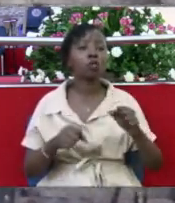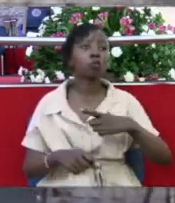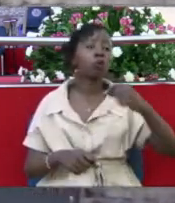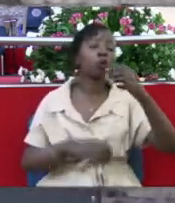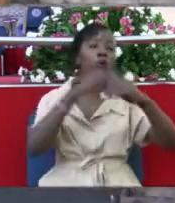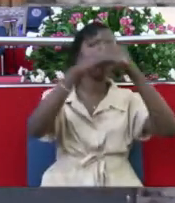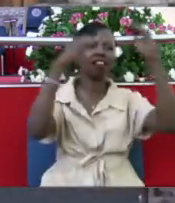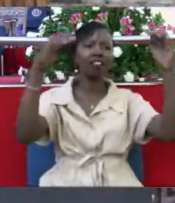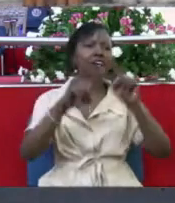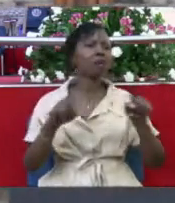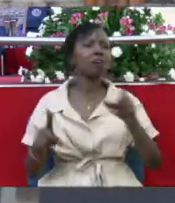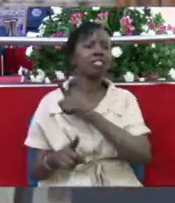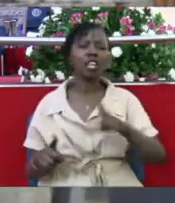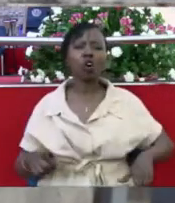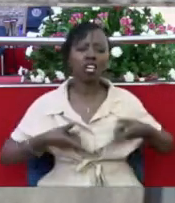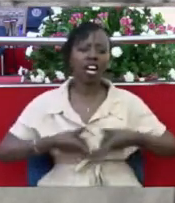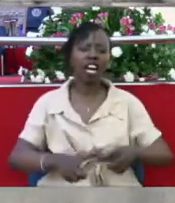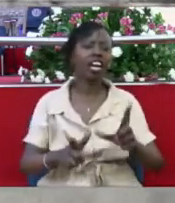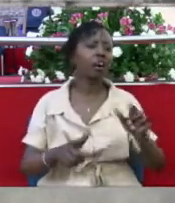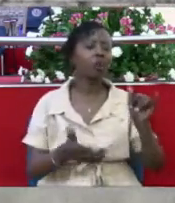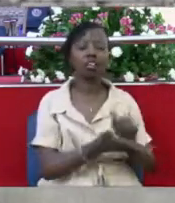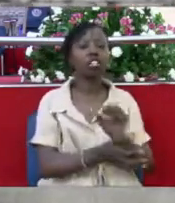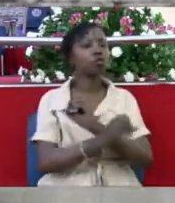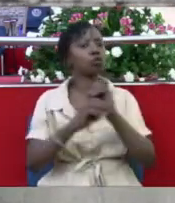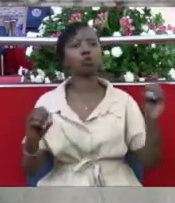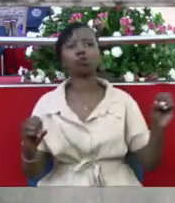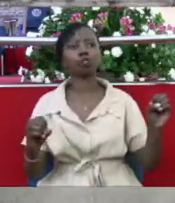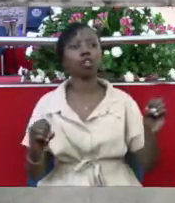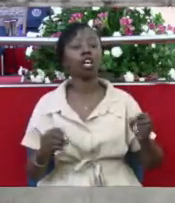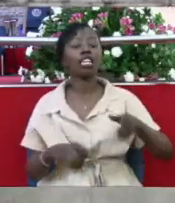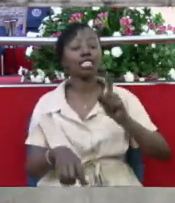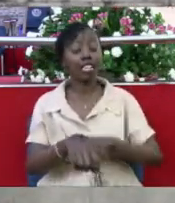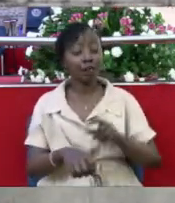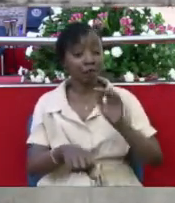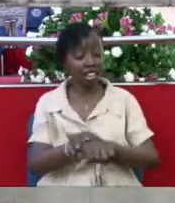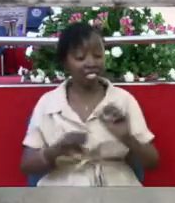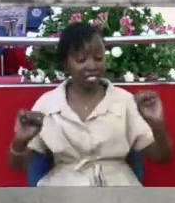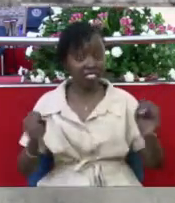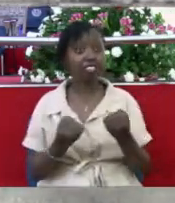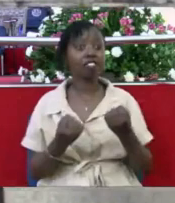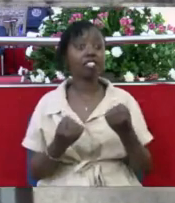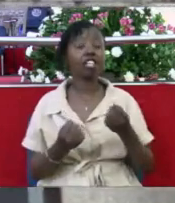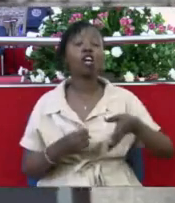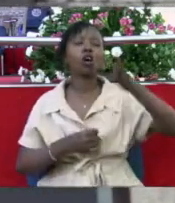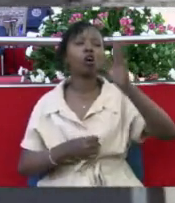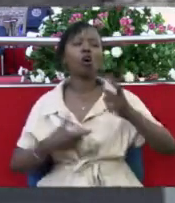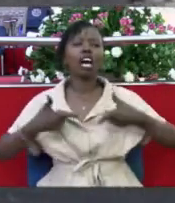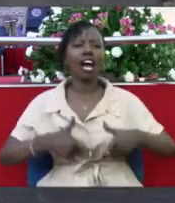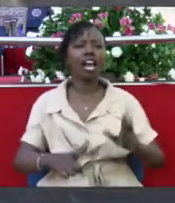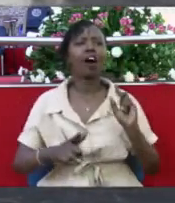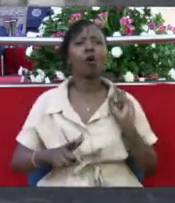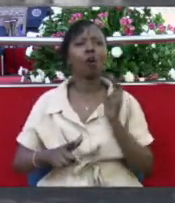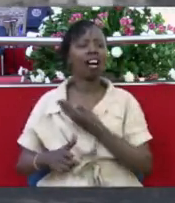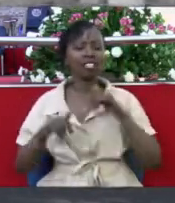hivyo. After you get born again, okoka, he allows you to be here, anakukubalia uwe hapa, in your wilderness, katika jangwa, so that he can